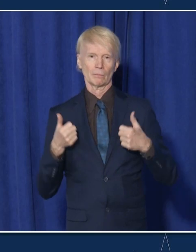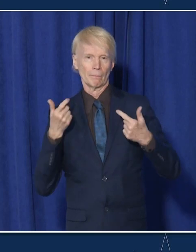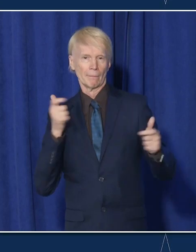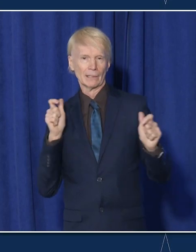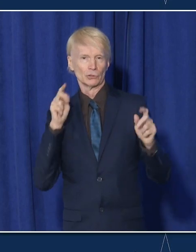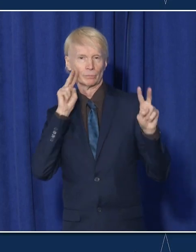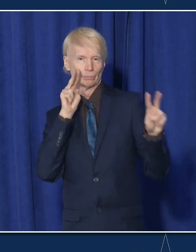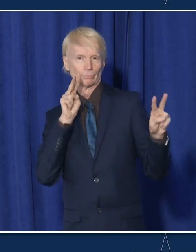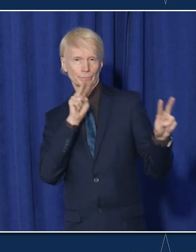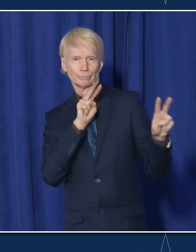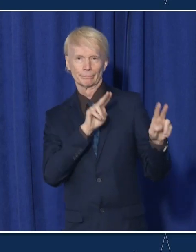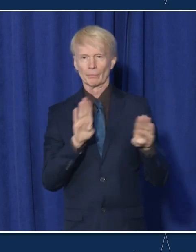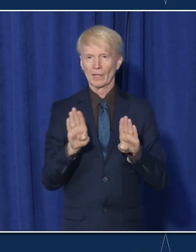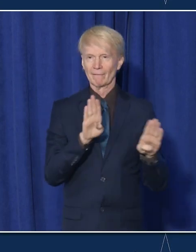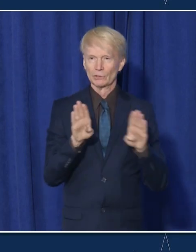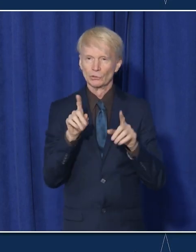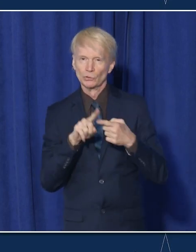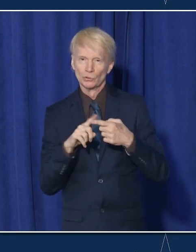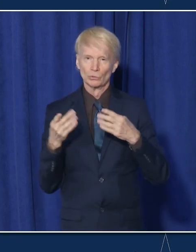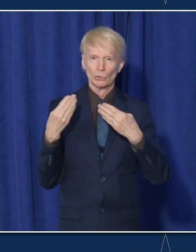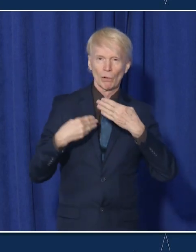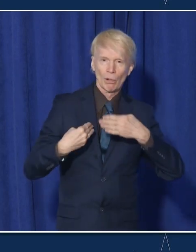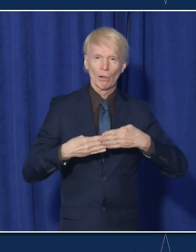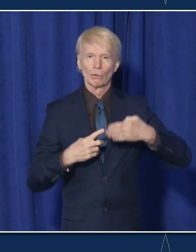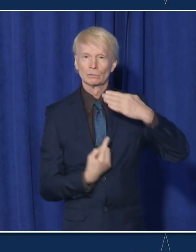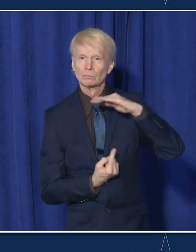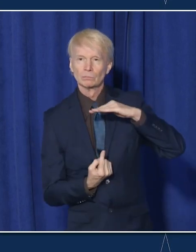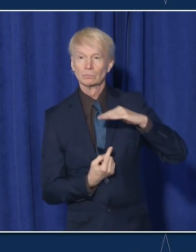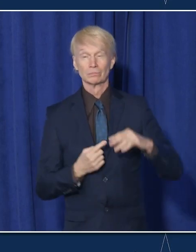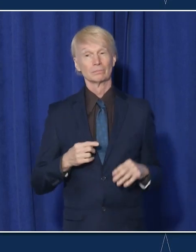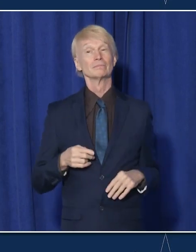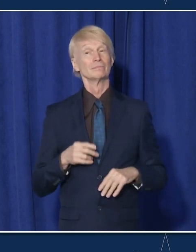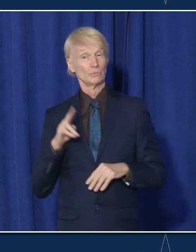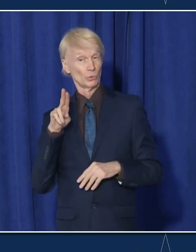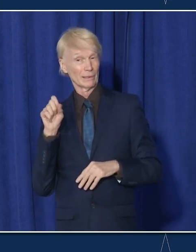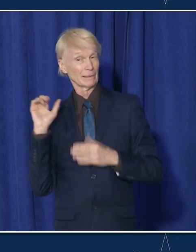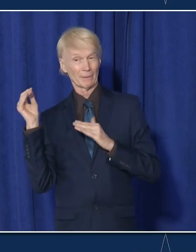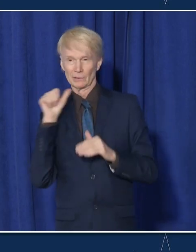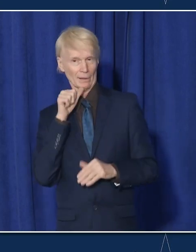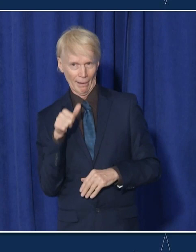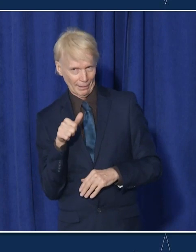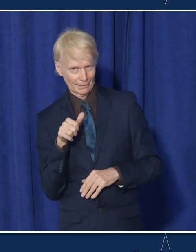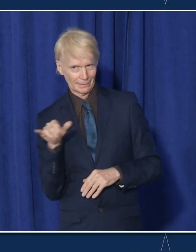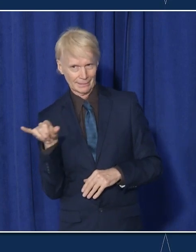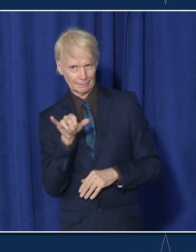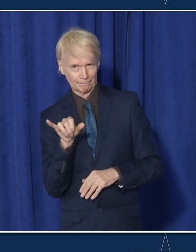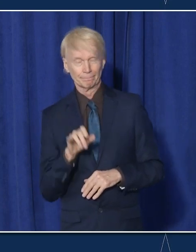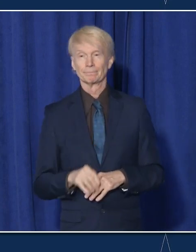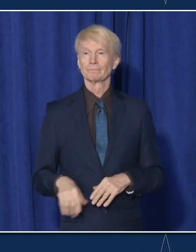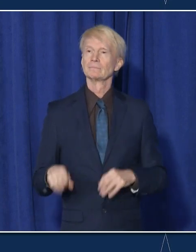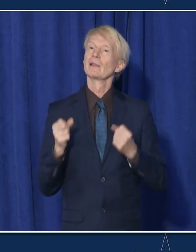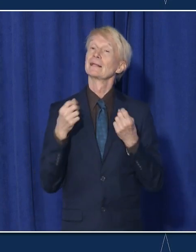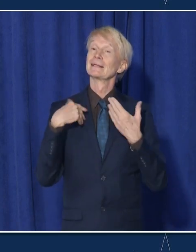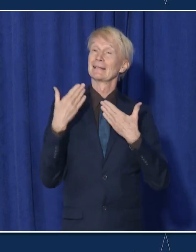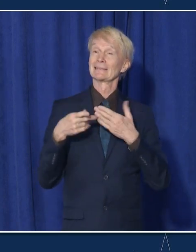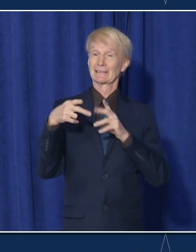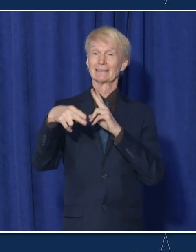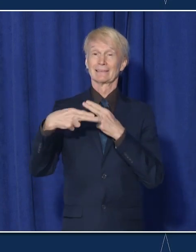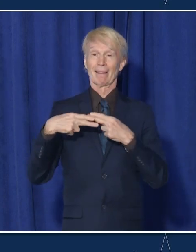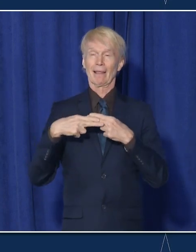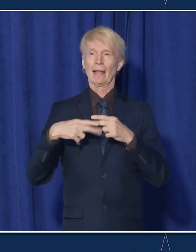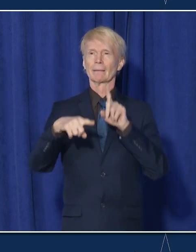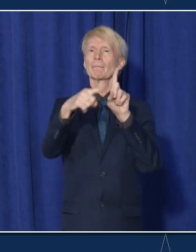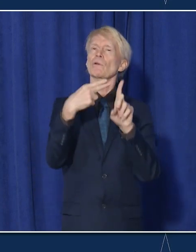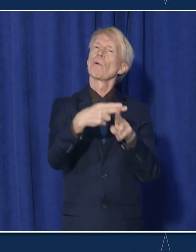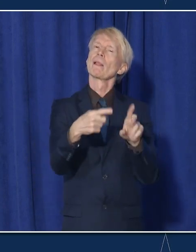mitigations because they are highly vaccinated. The US in comparison is not. This is, if you go to the next, positivity. And I do want to highlight